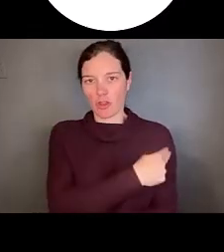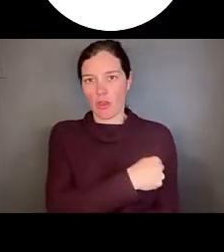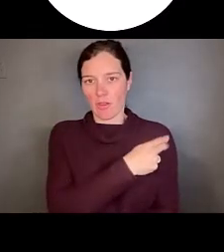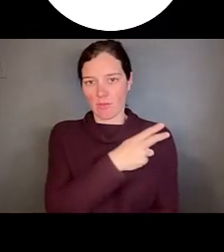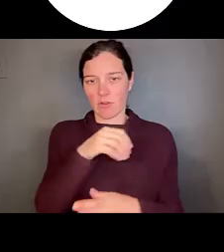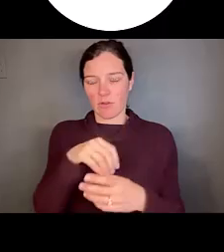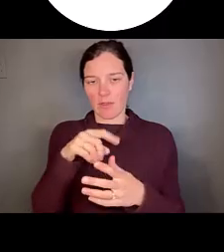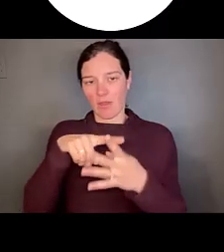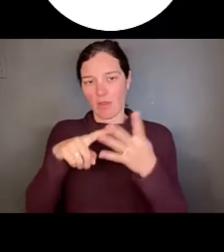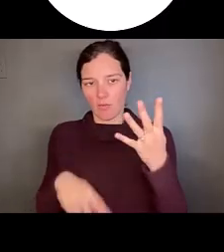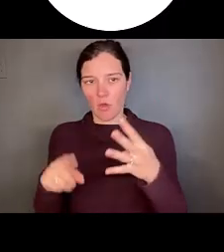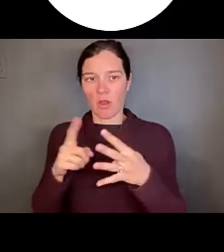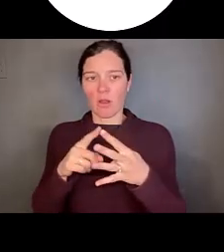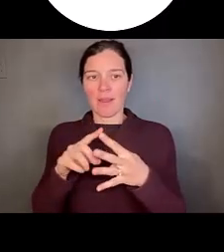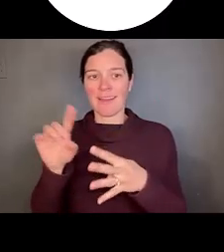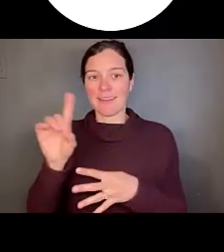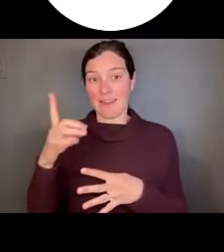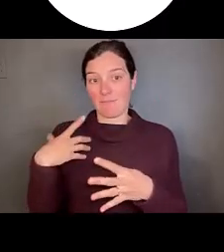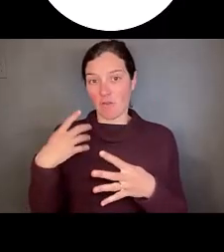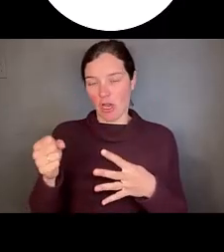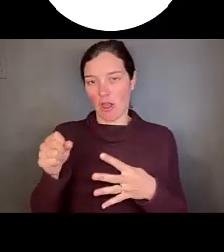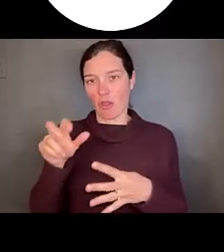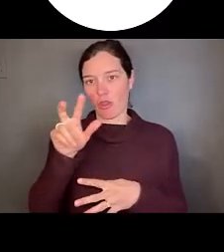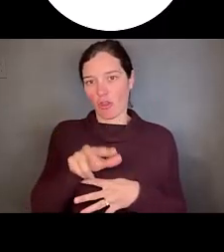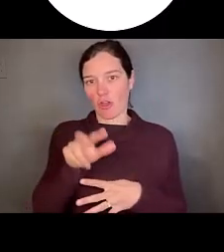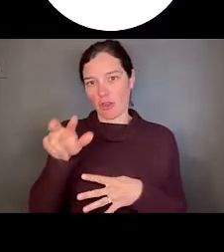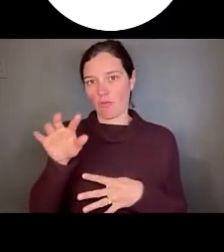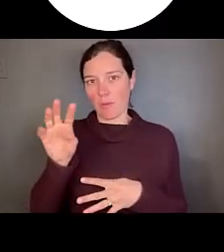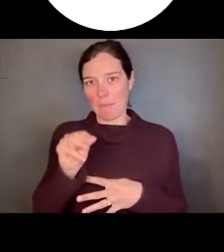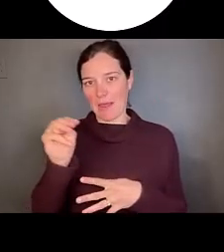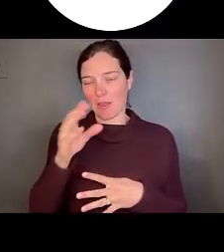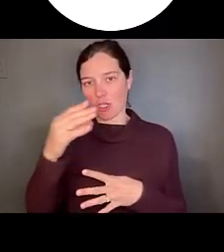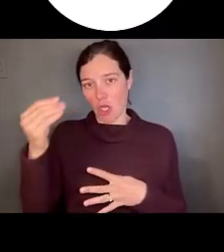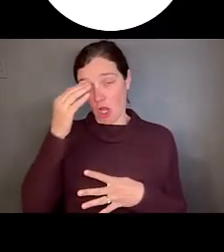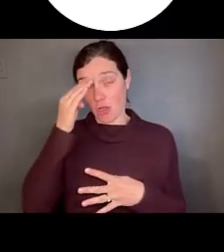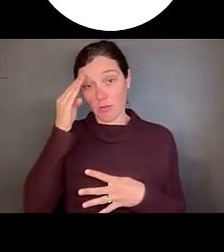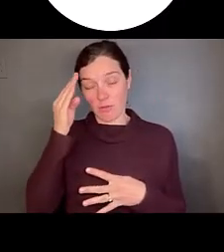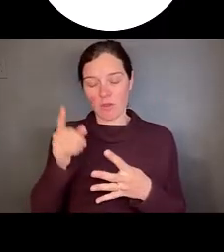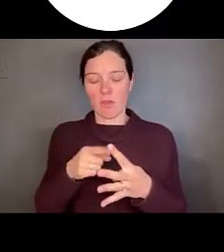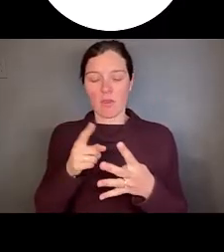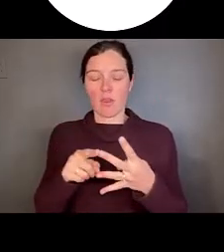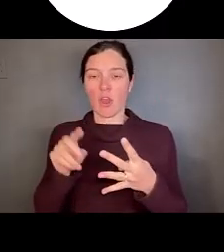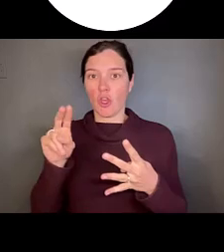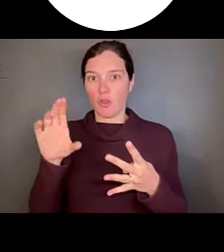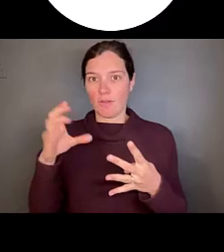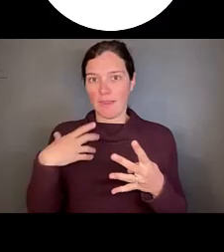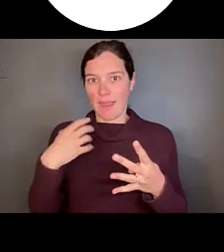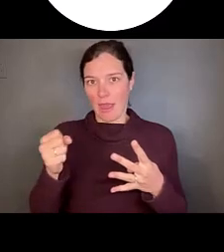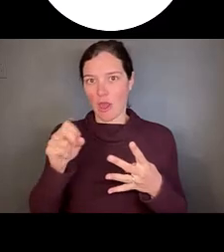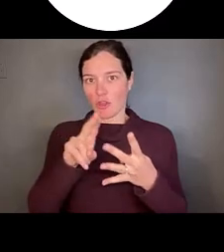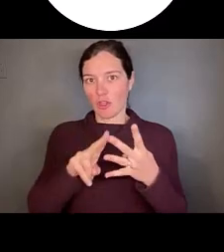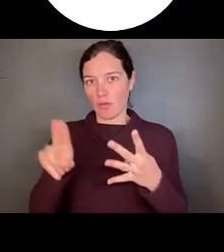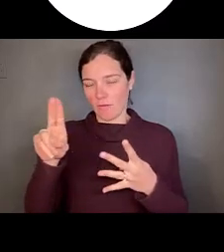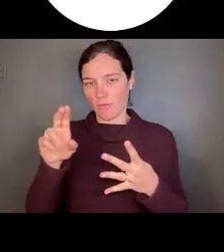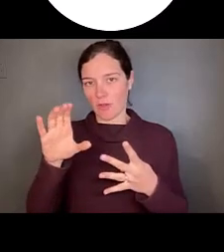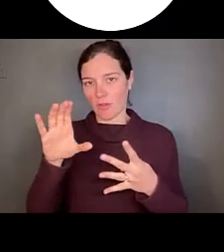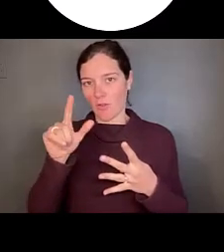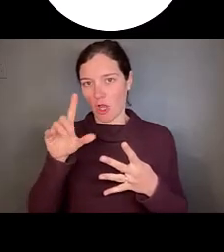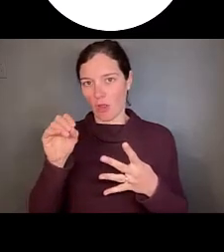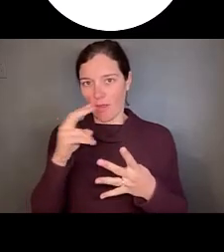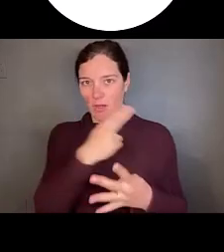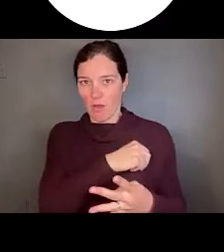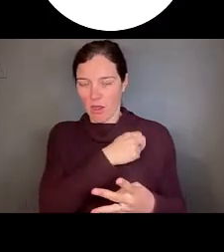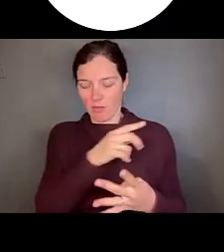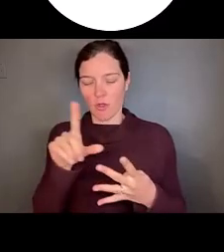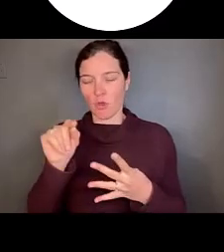in the following order: Denver Health with $33 million of growth, UC Health University of Colorado Hospital